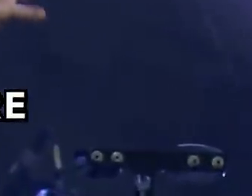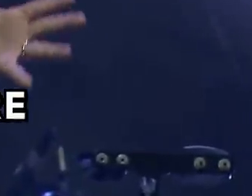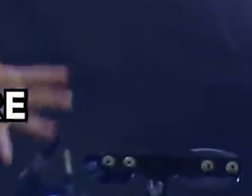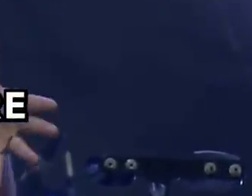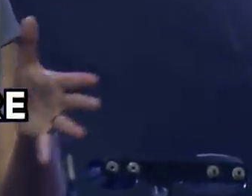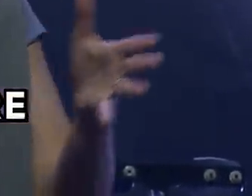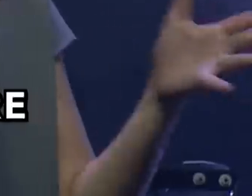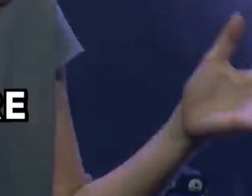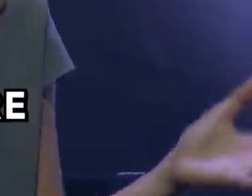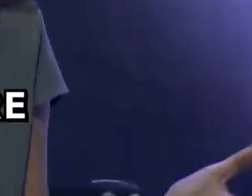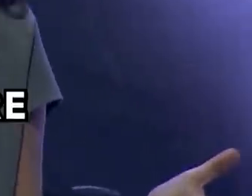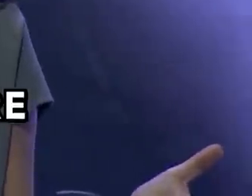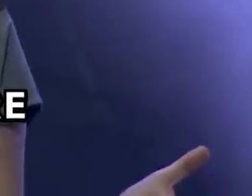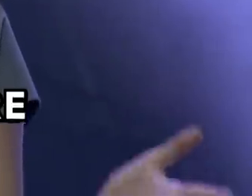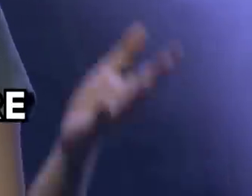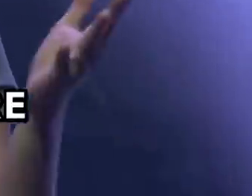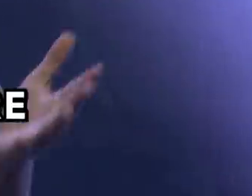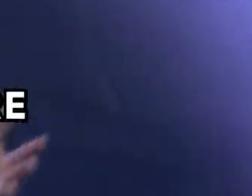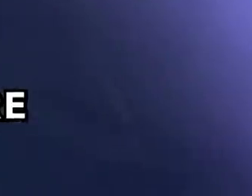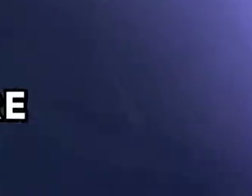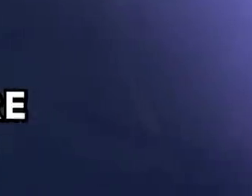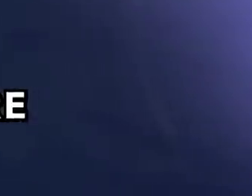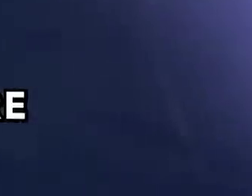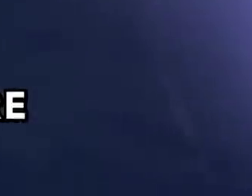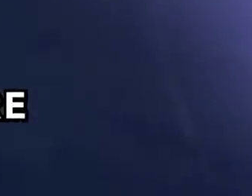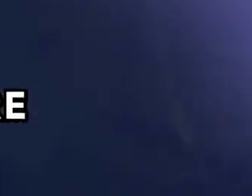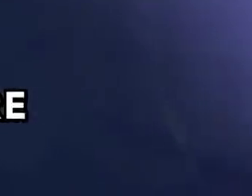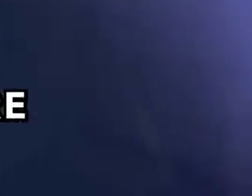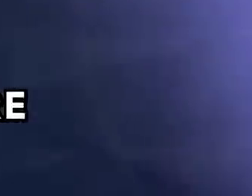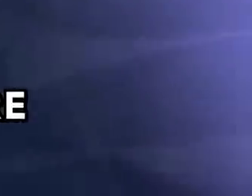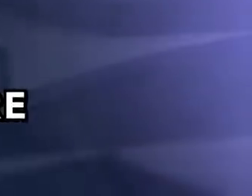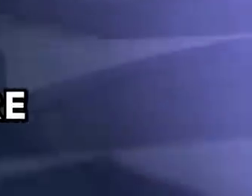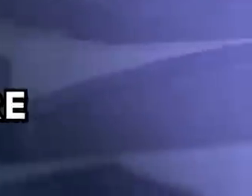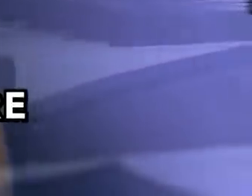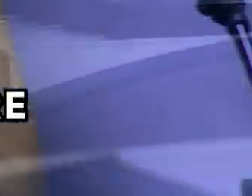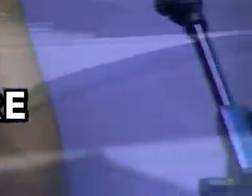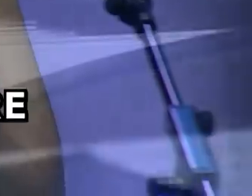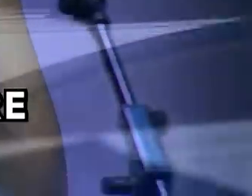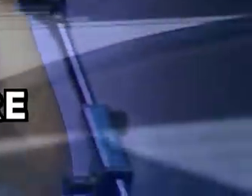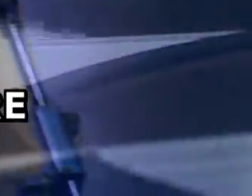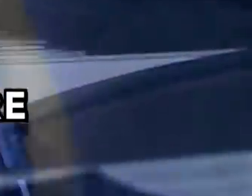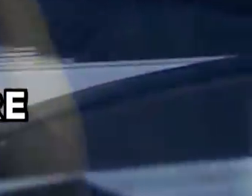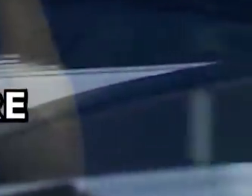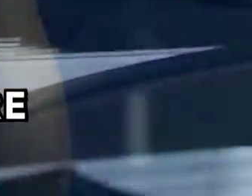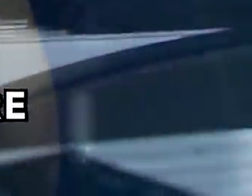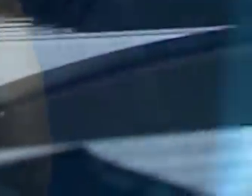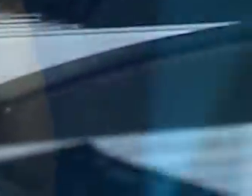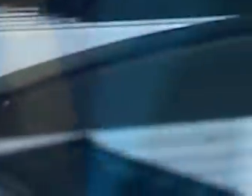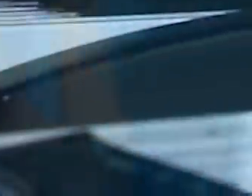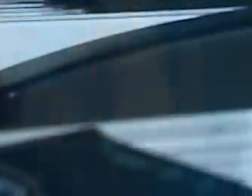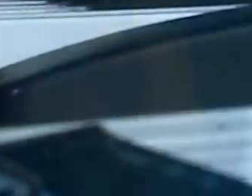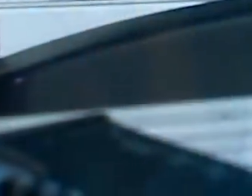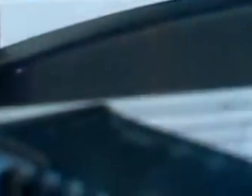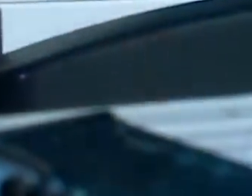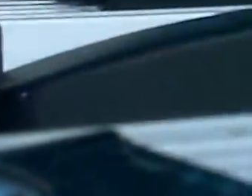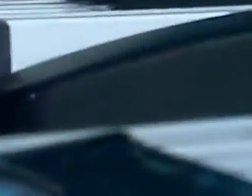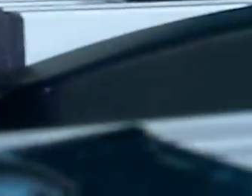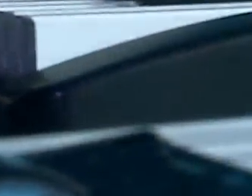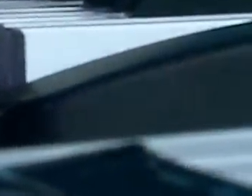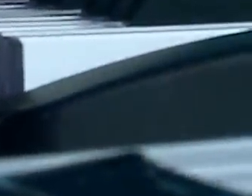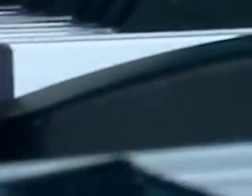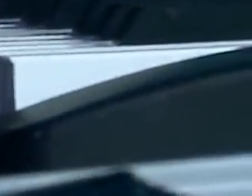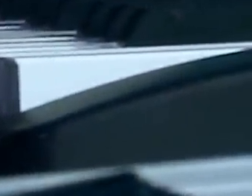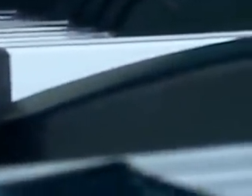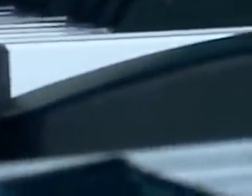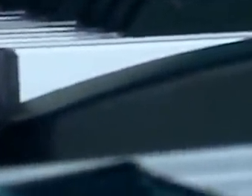name. We sing like never before, oh my soul,